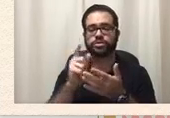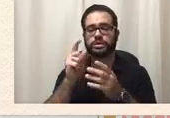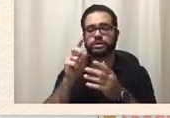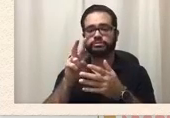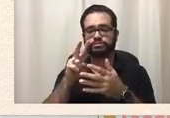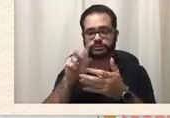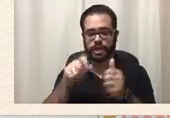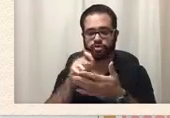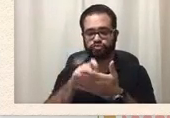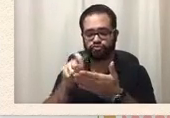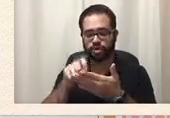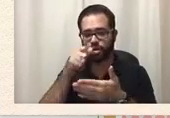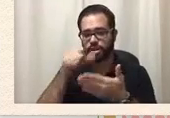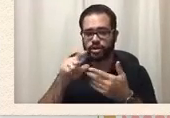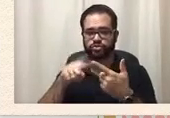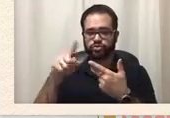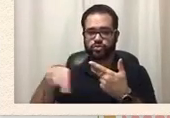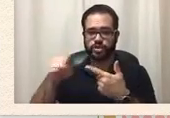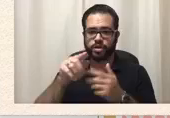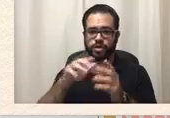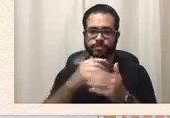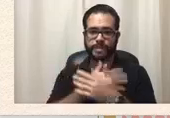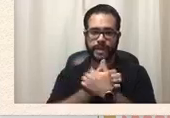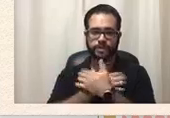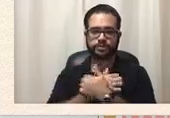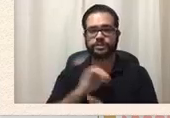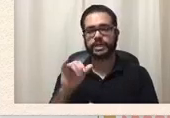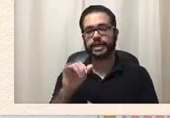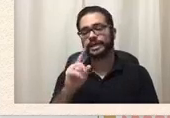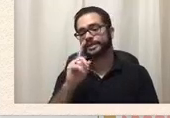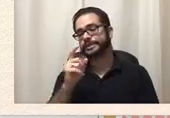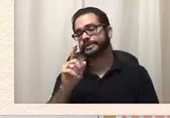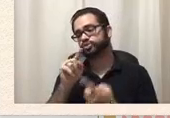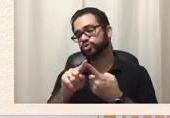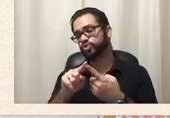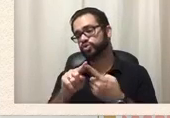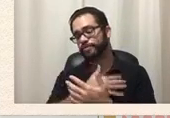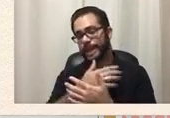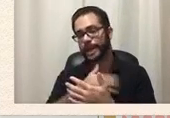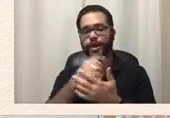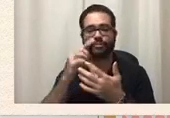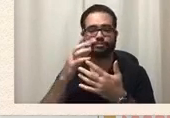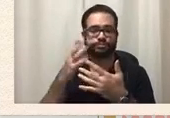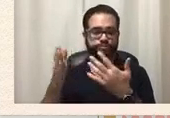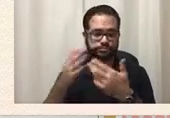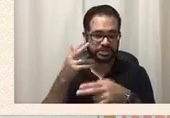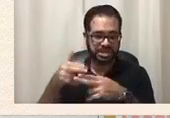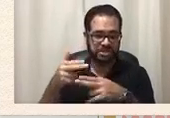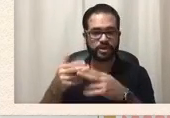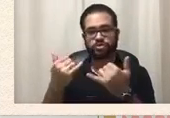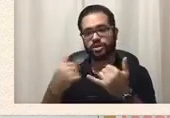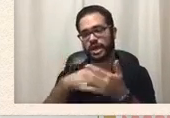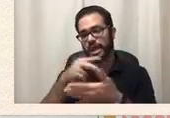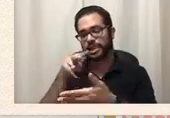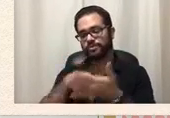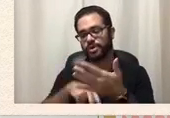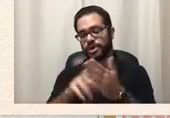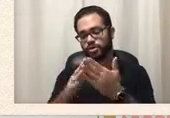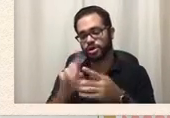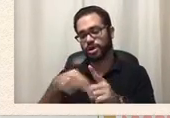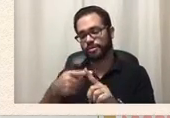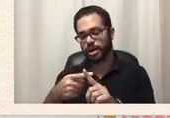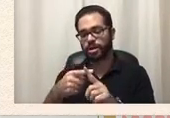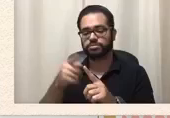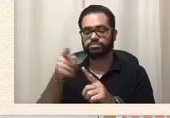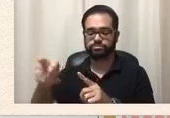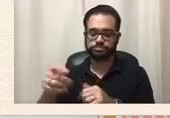their bears, such as Dear Bear, whatever your bear's name is, today I read a book about. This is a great way